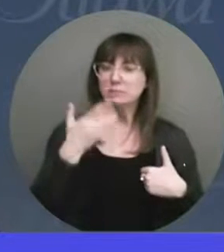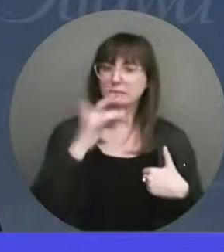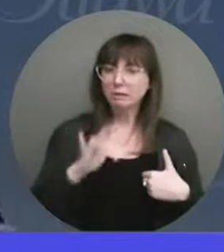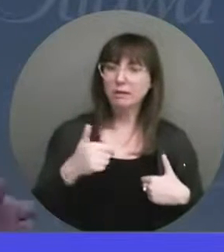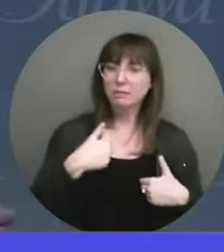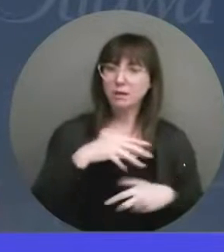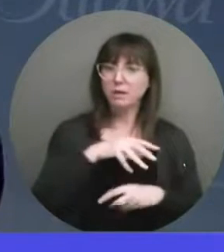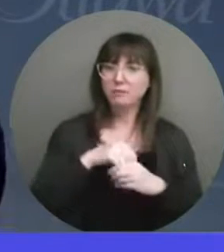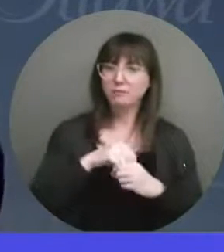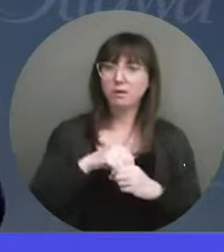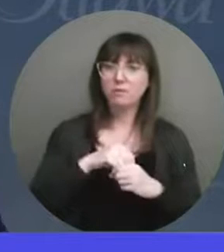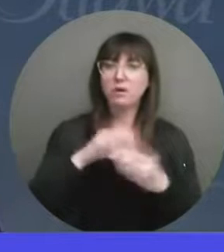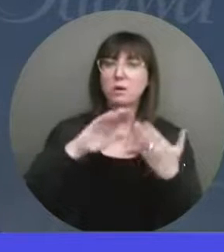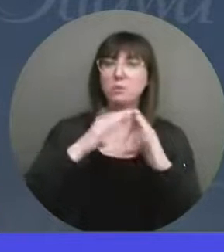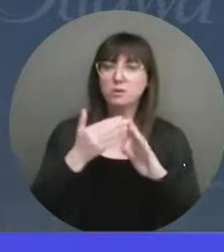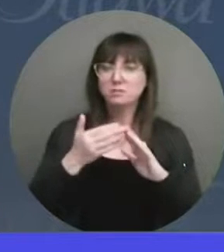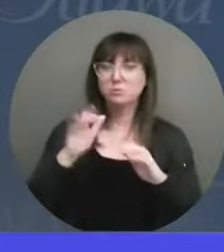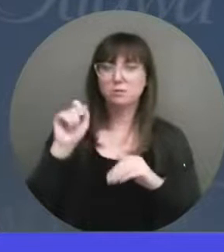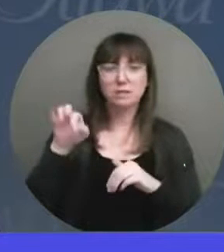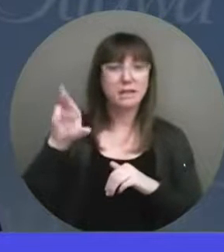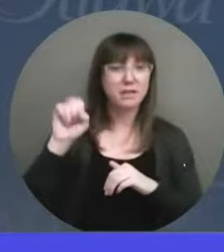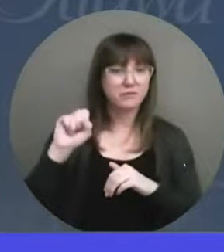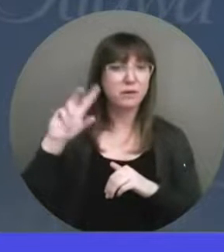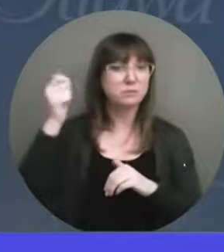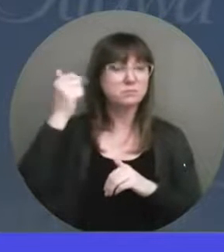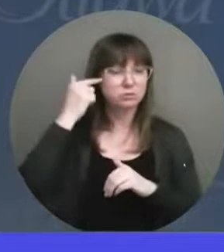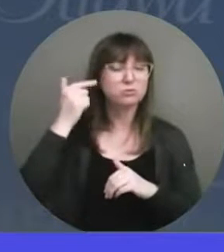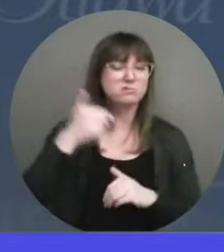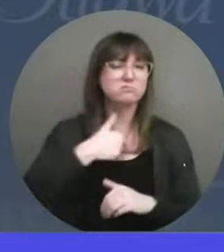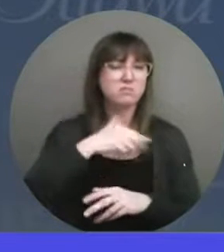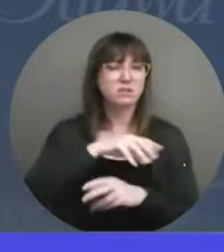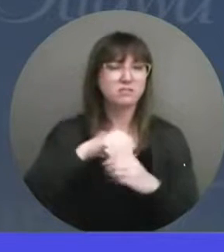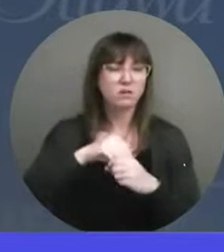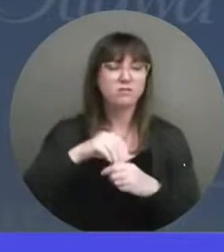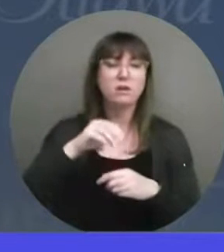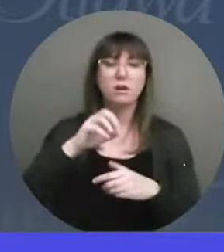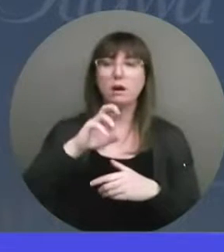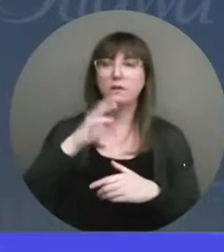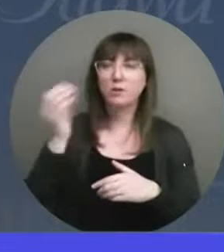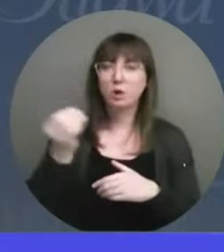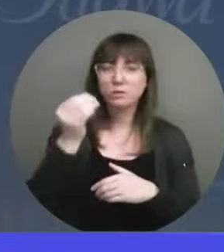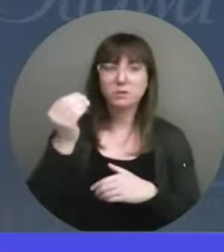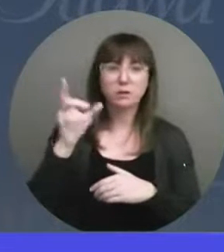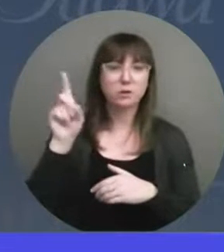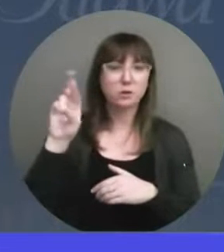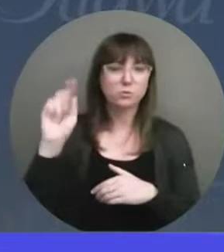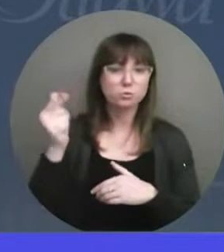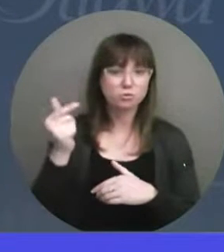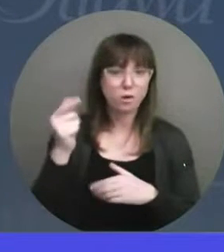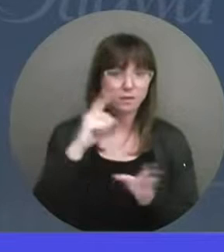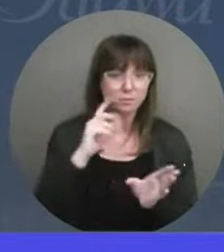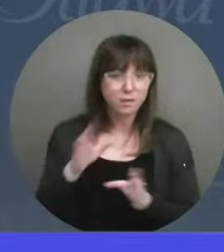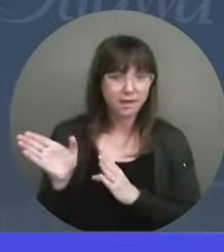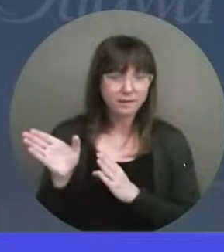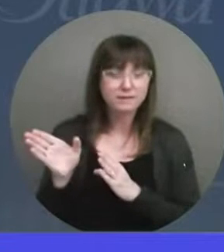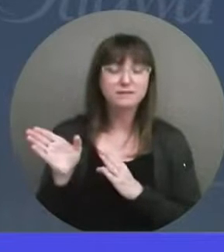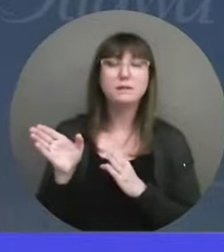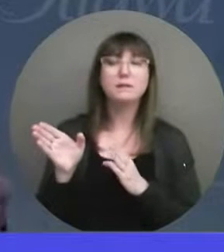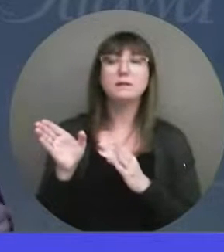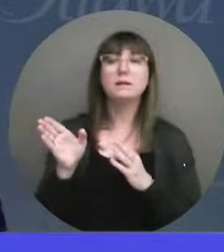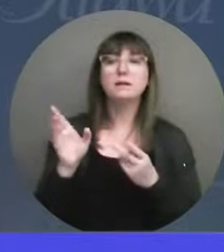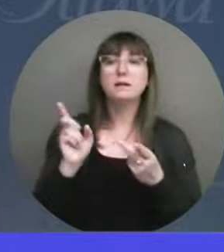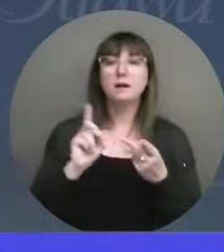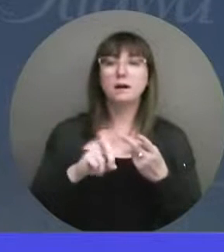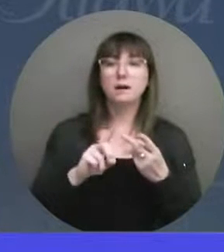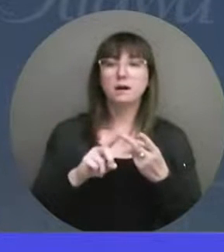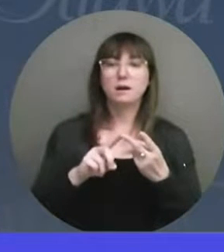affairs minister, where we did upload a number of services such as Ontario Drug Plan and excuse me, the